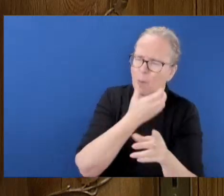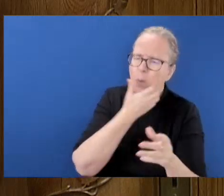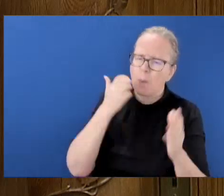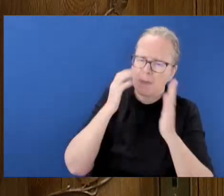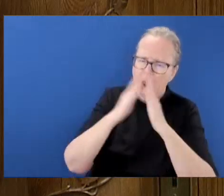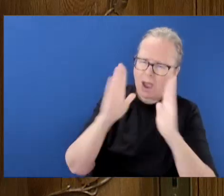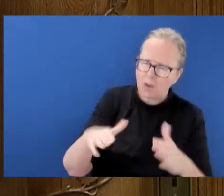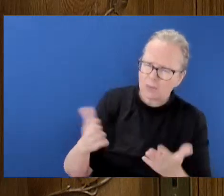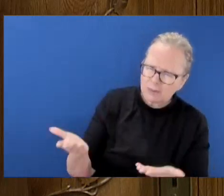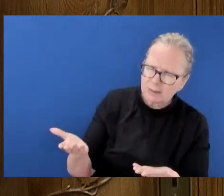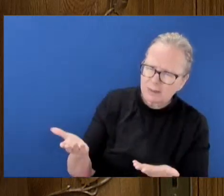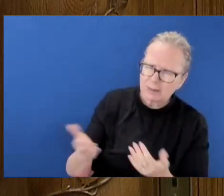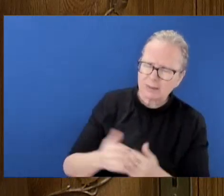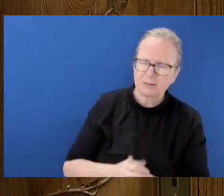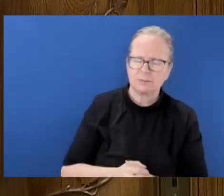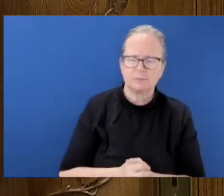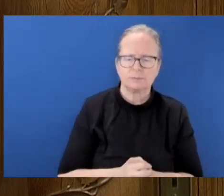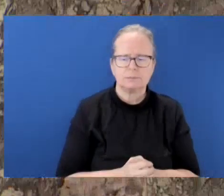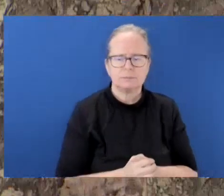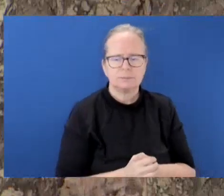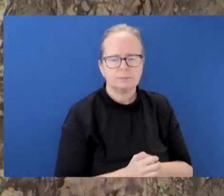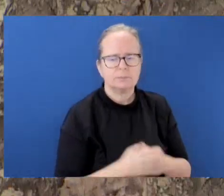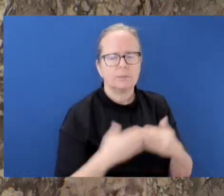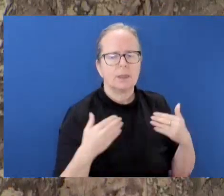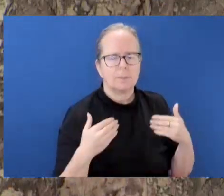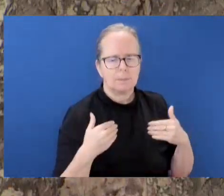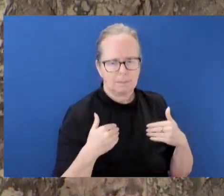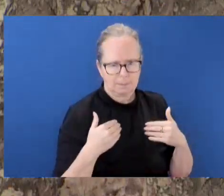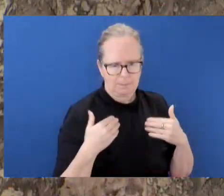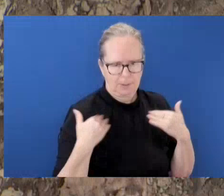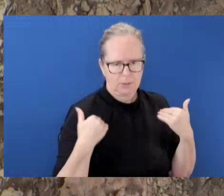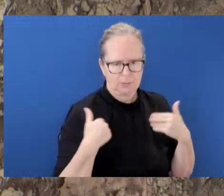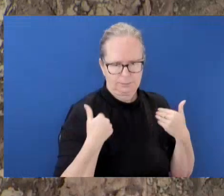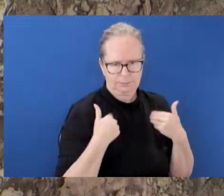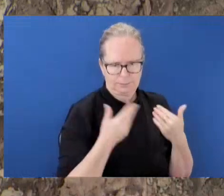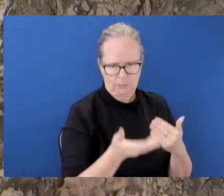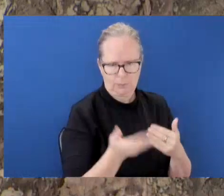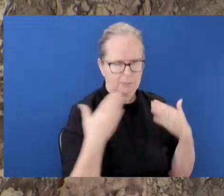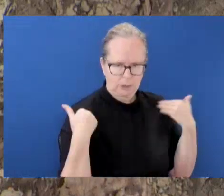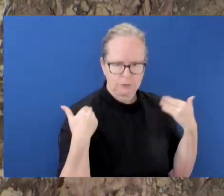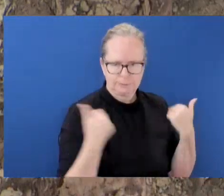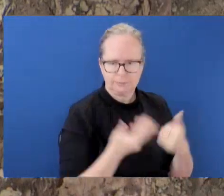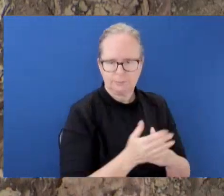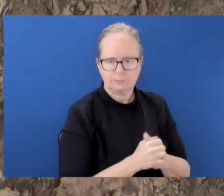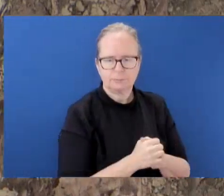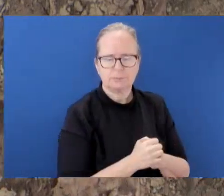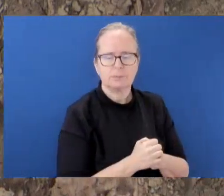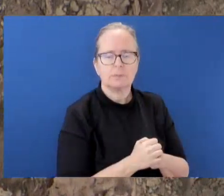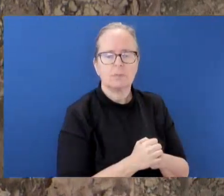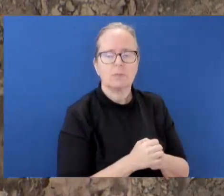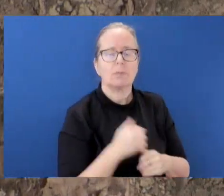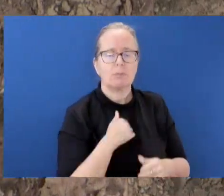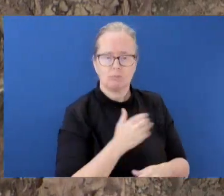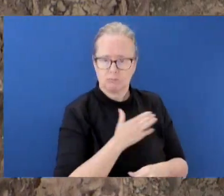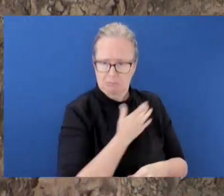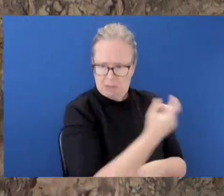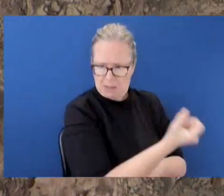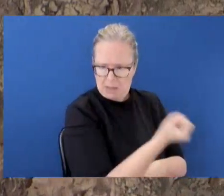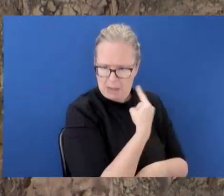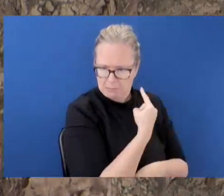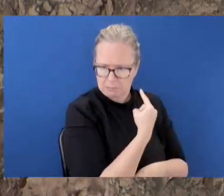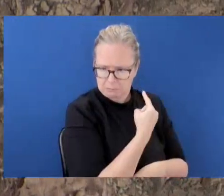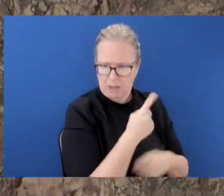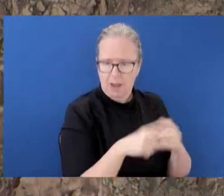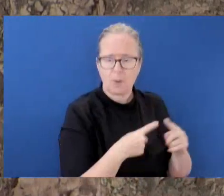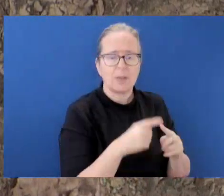Minister. Mr. Speaker, I'm really glad that the question about people's energy bills was raised, because we take this very seriously. And not only